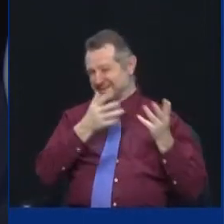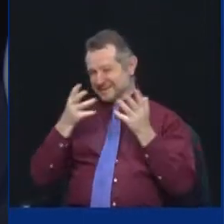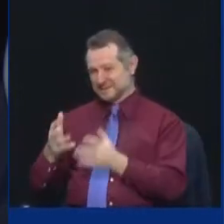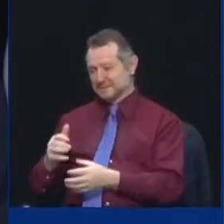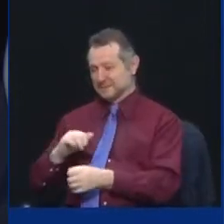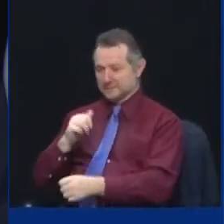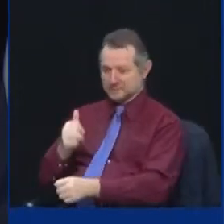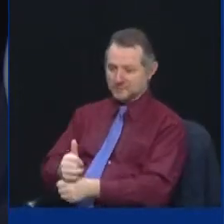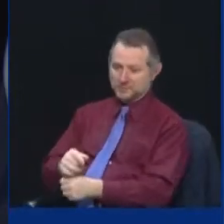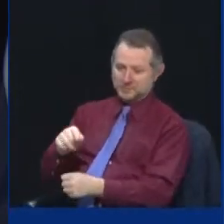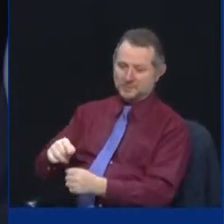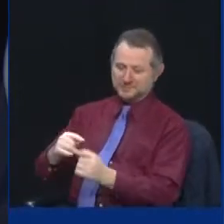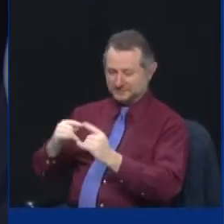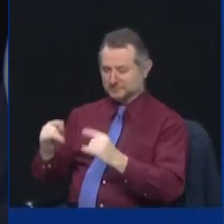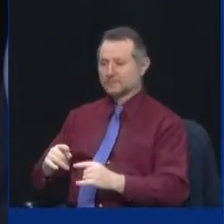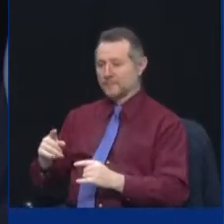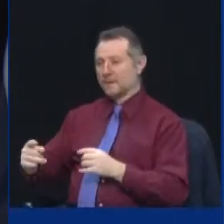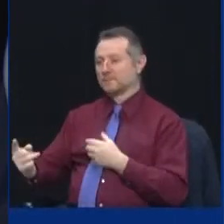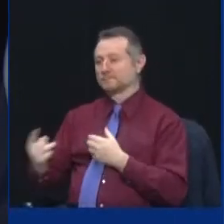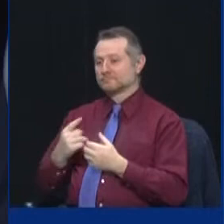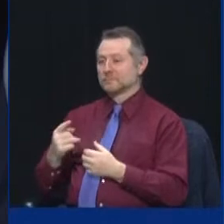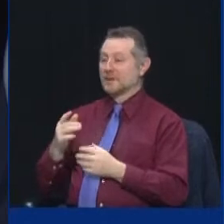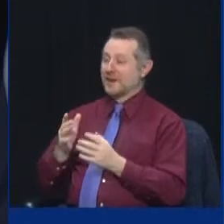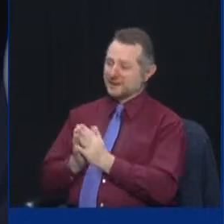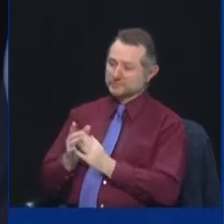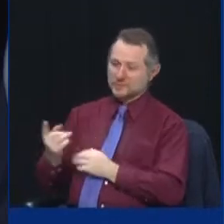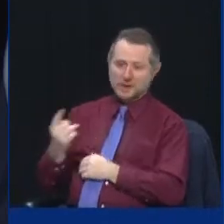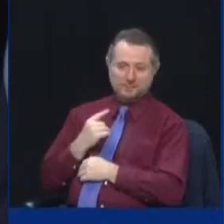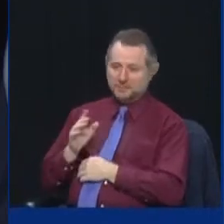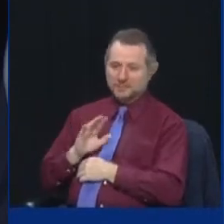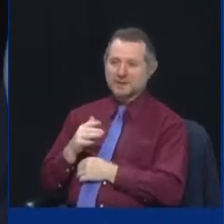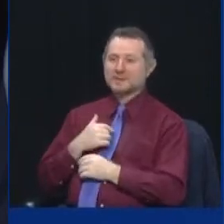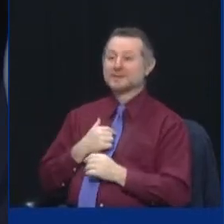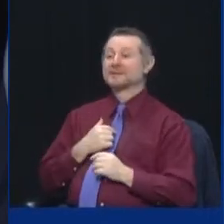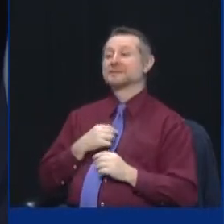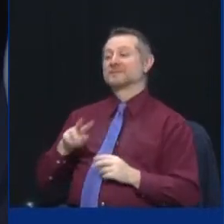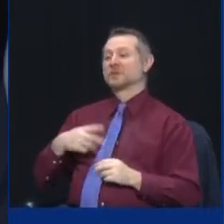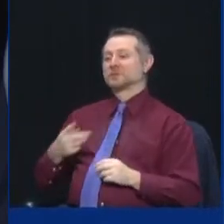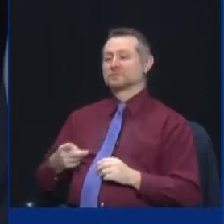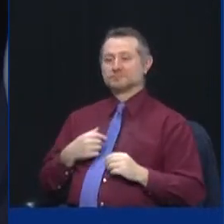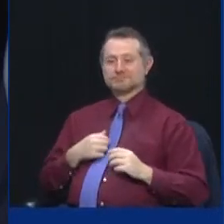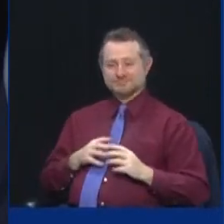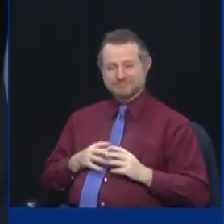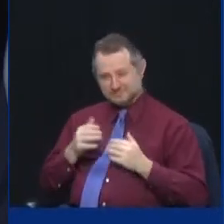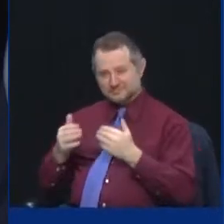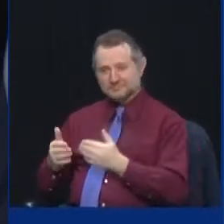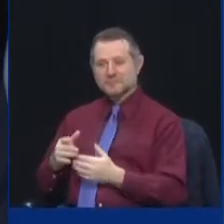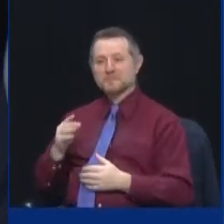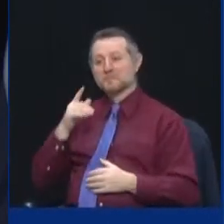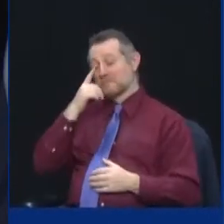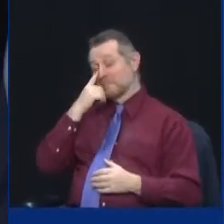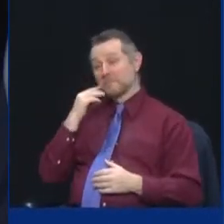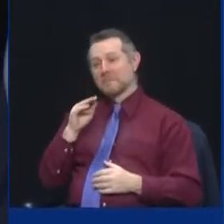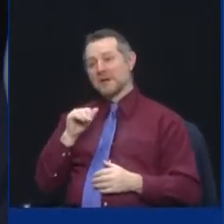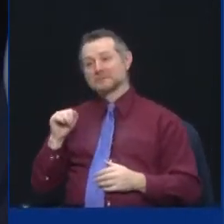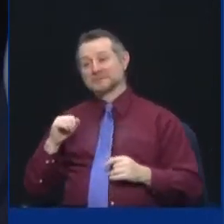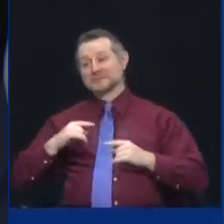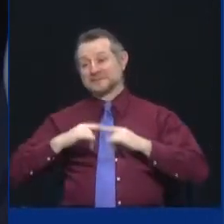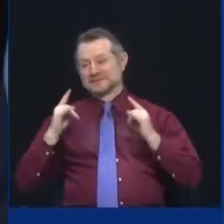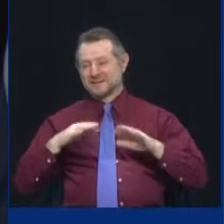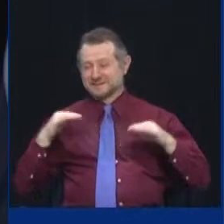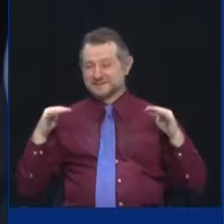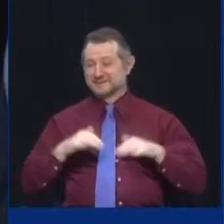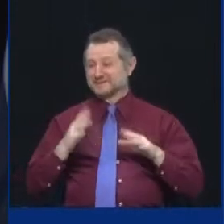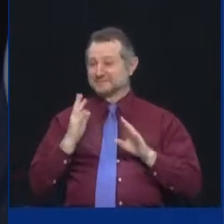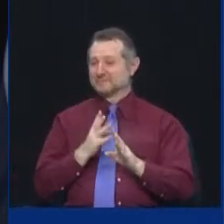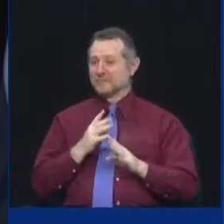you. I'm not asking you to come to me anymore. Come to a mass vaccination site, come